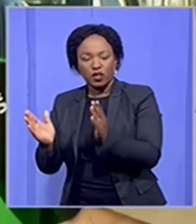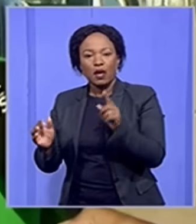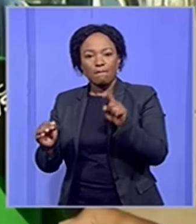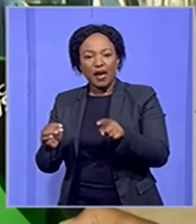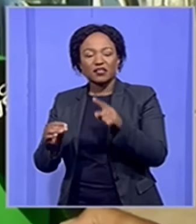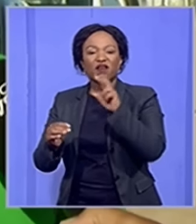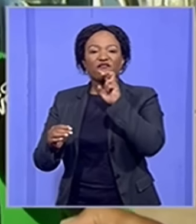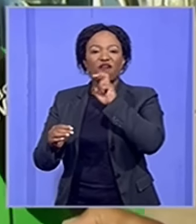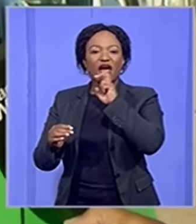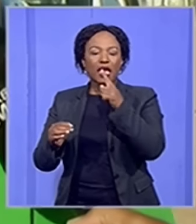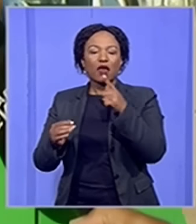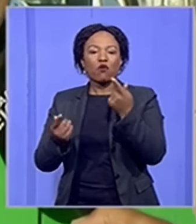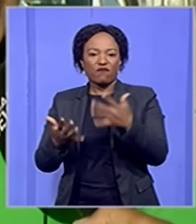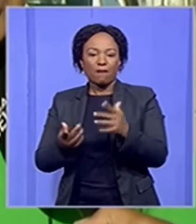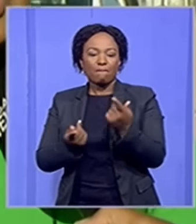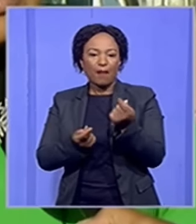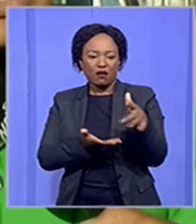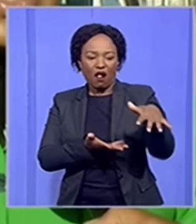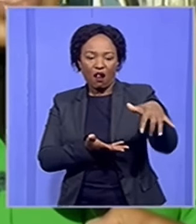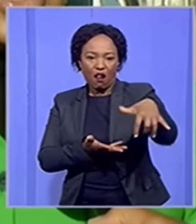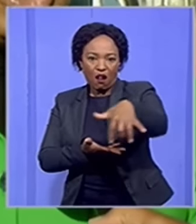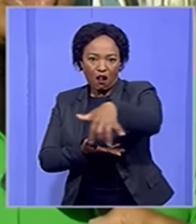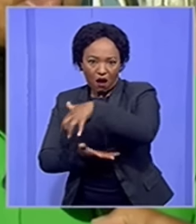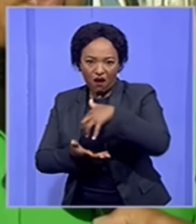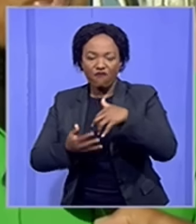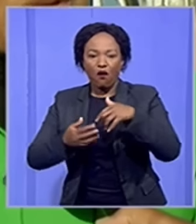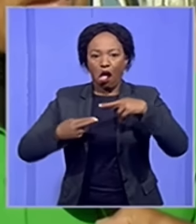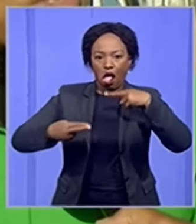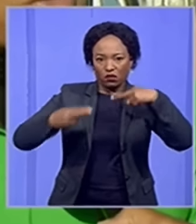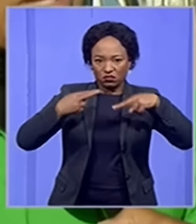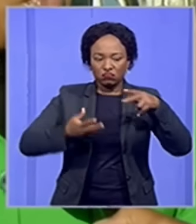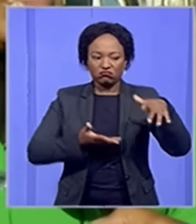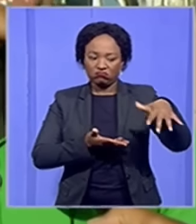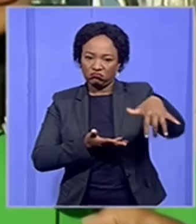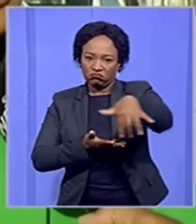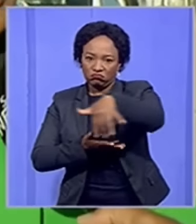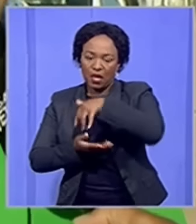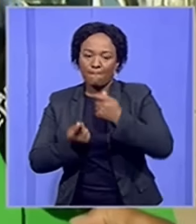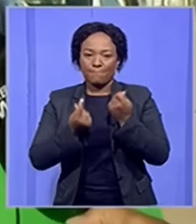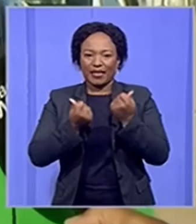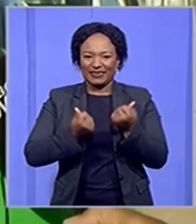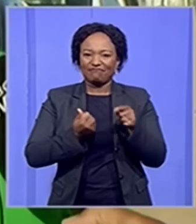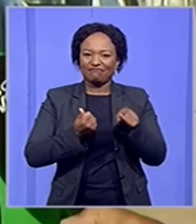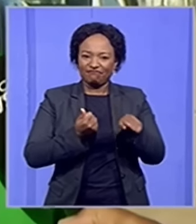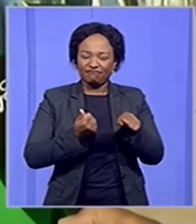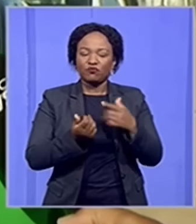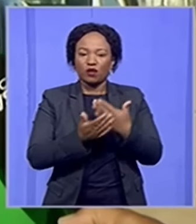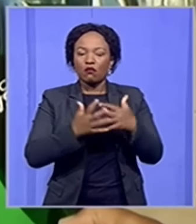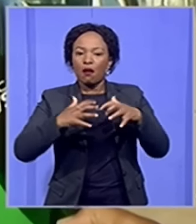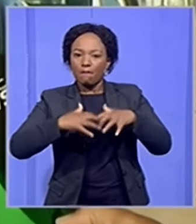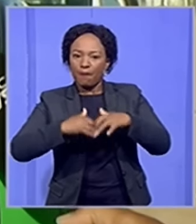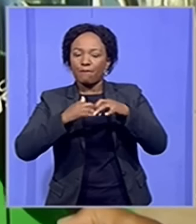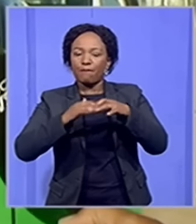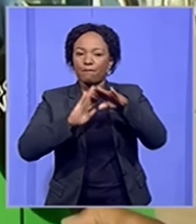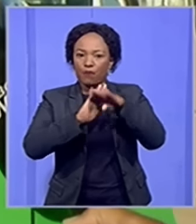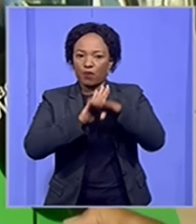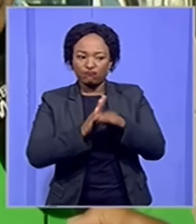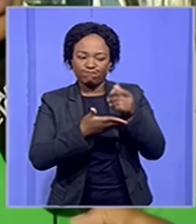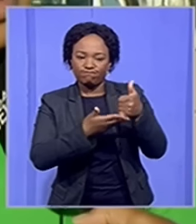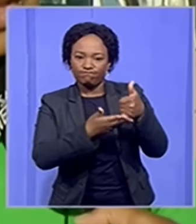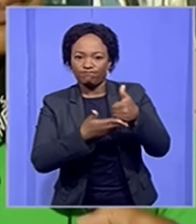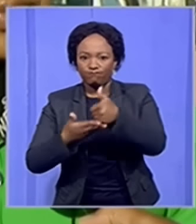Friday where we fundraised. We're doing this to make sure that we establish programs which will then be assisting